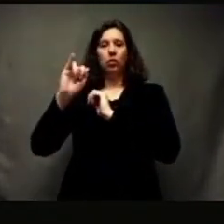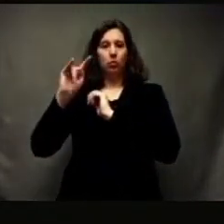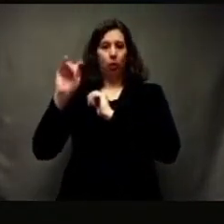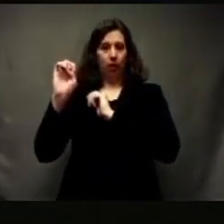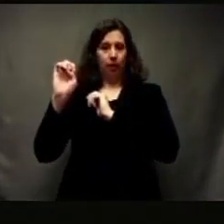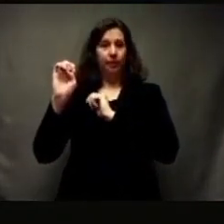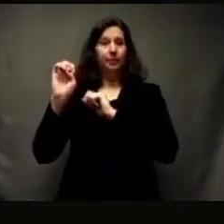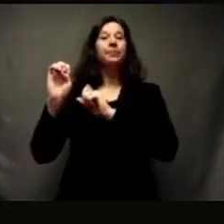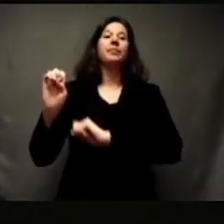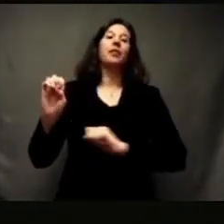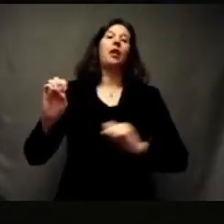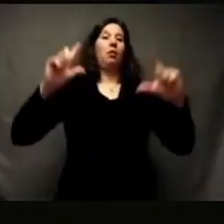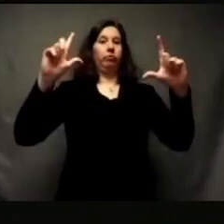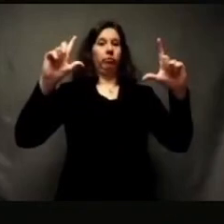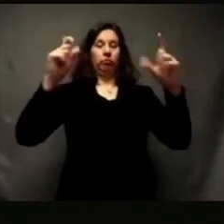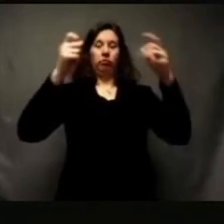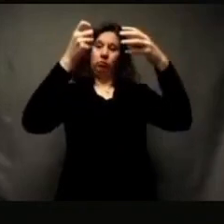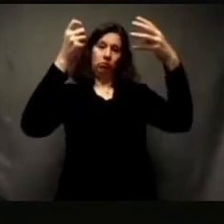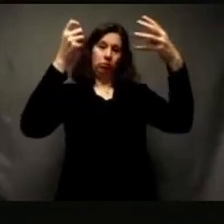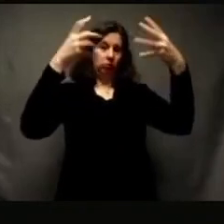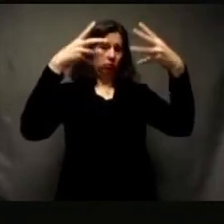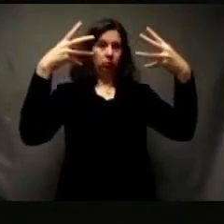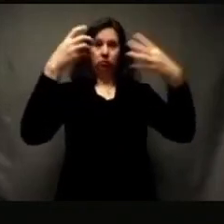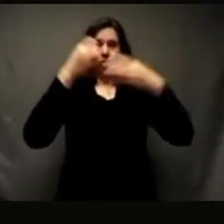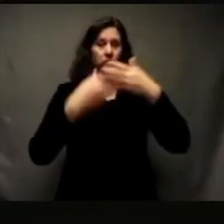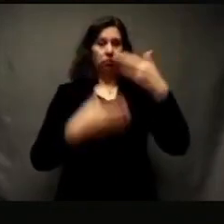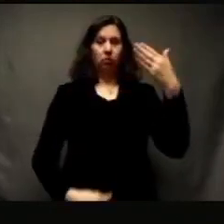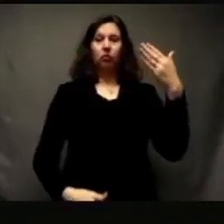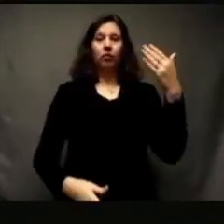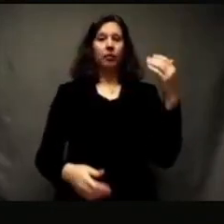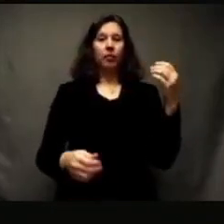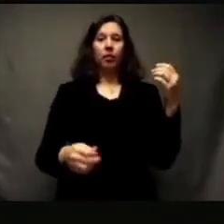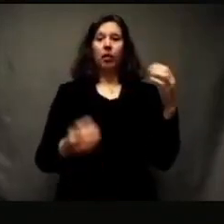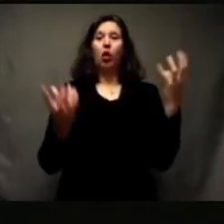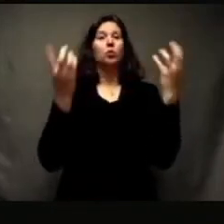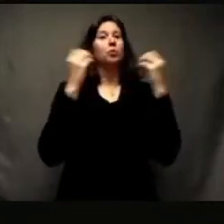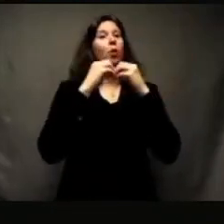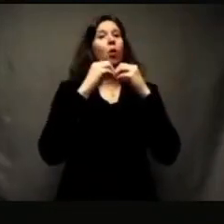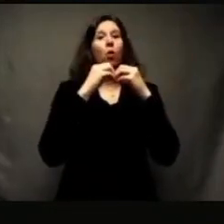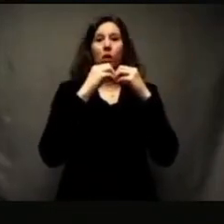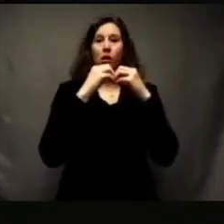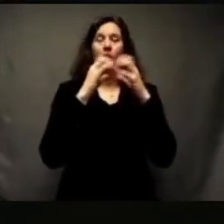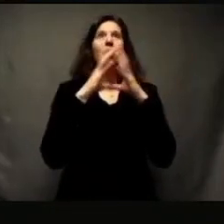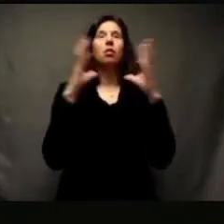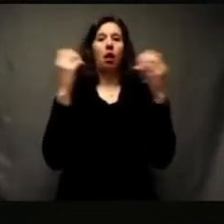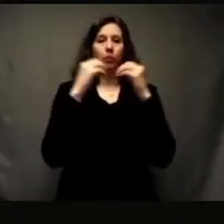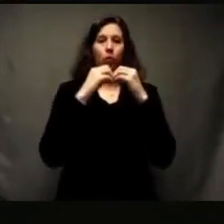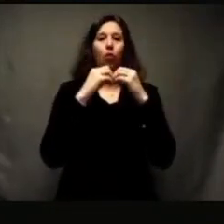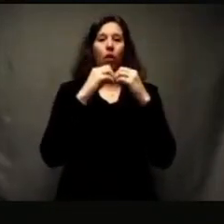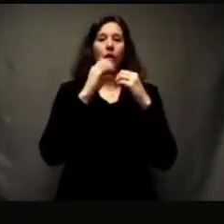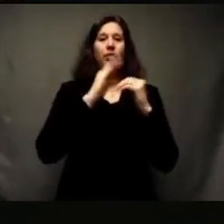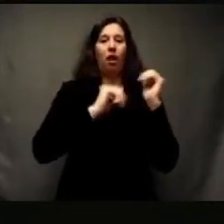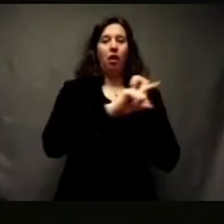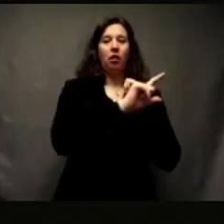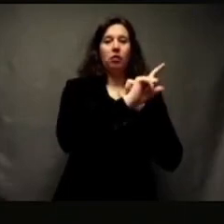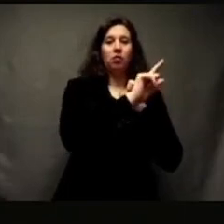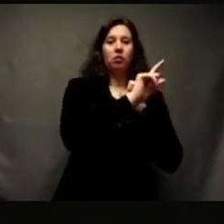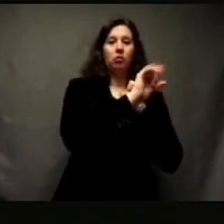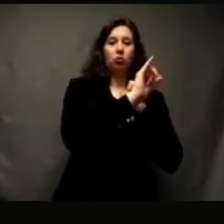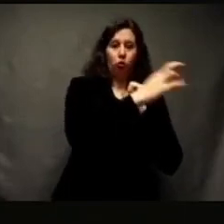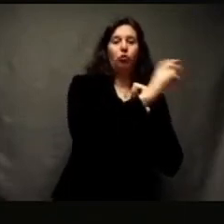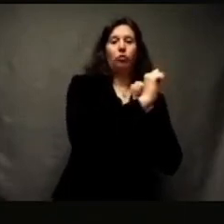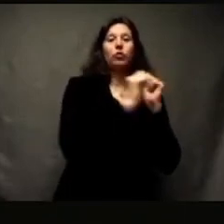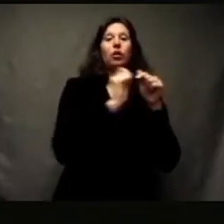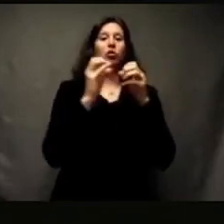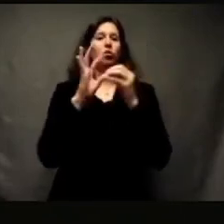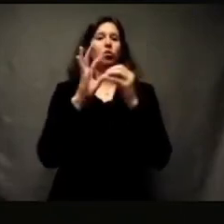then here you see that there is a much expanded version of the possible sprites you could choose from. So I'm going